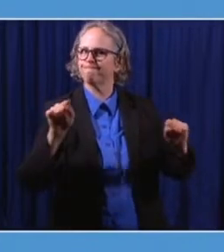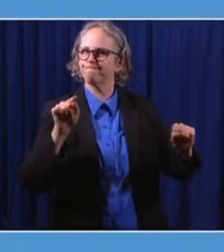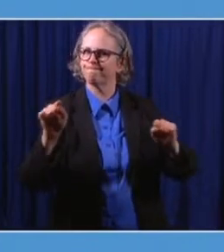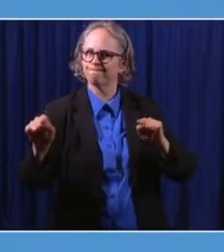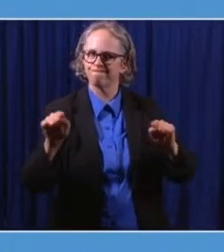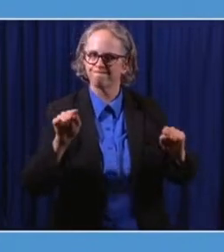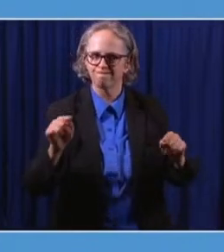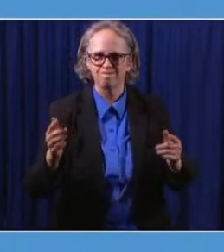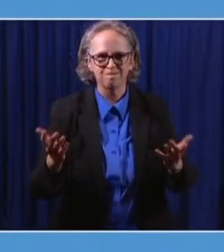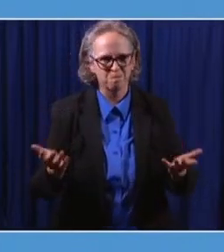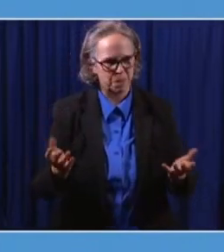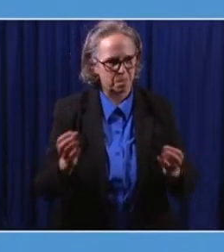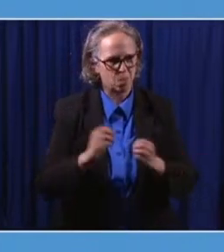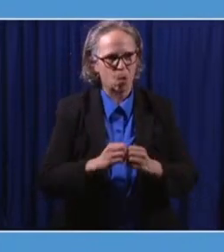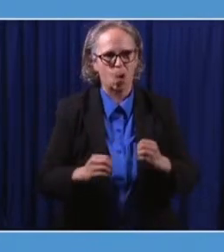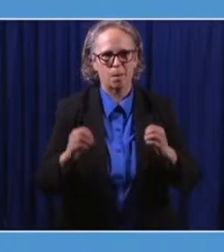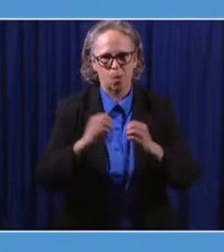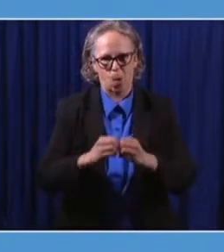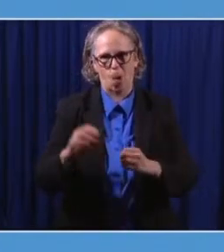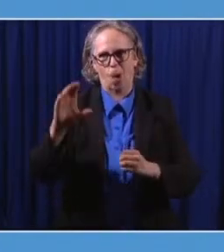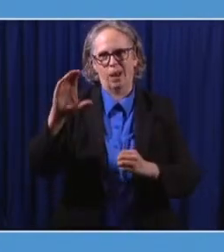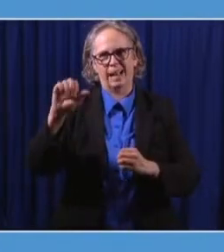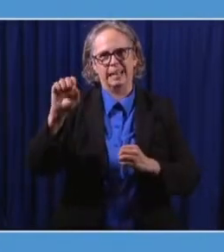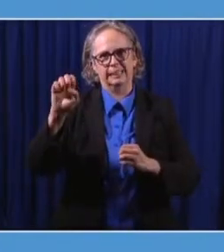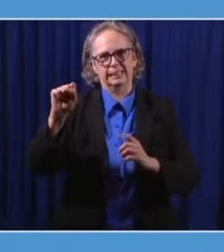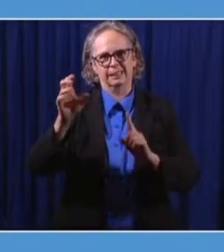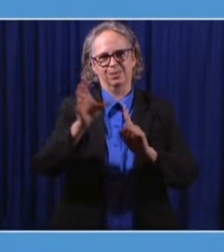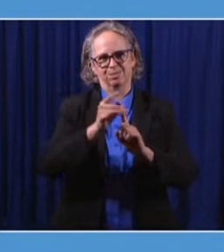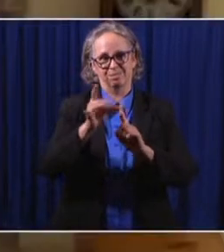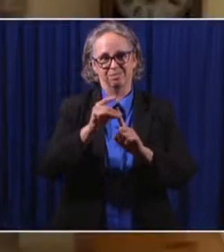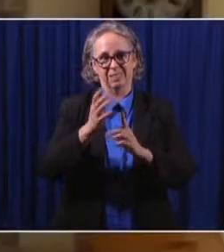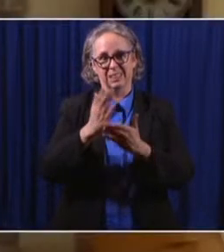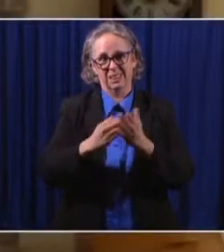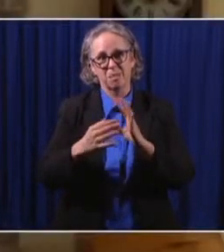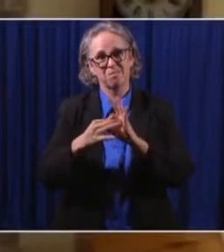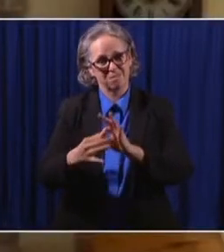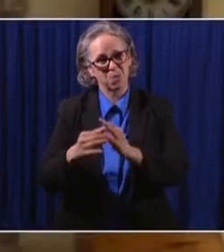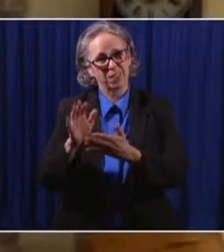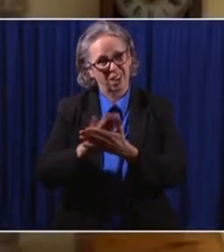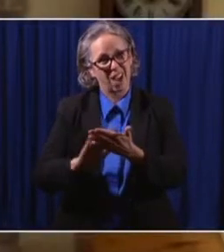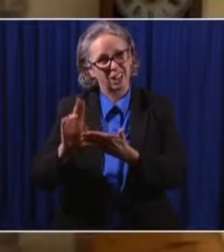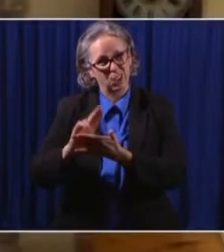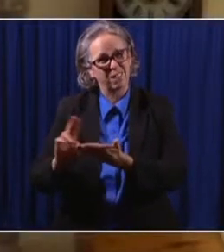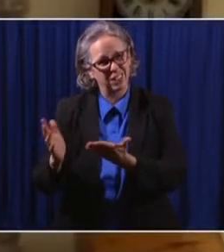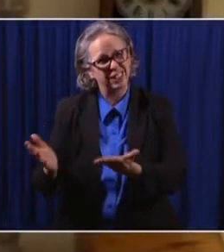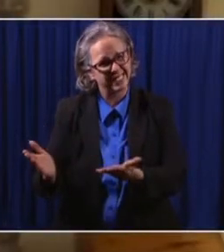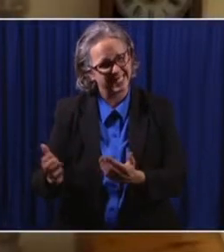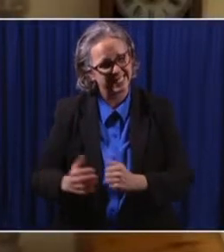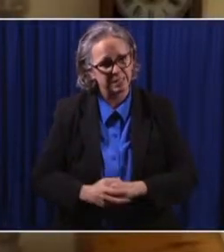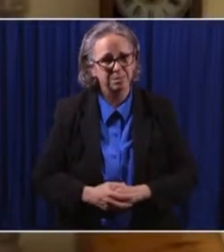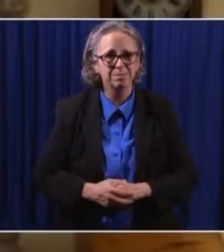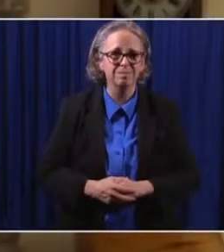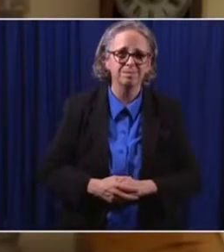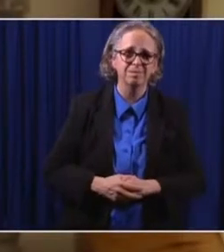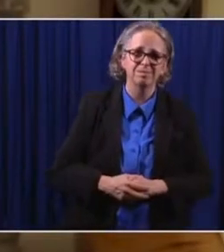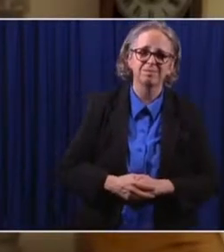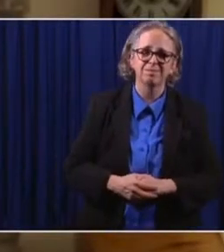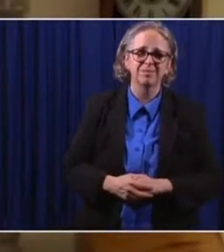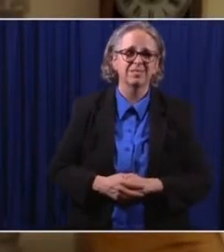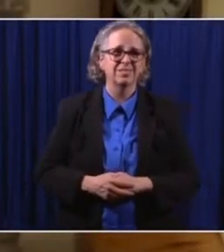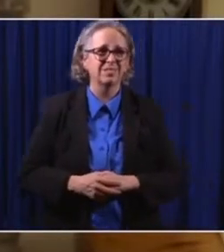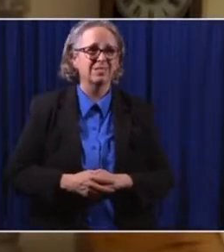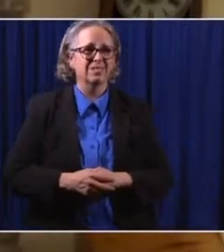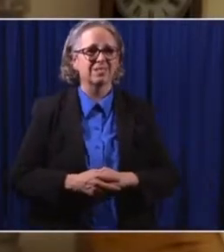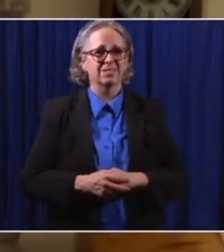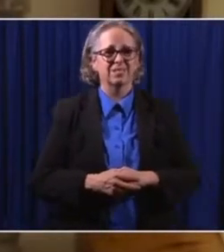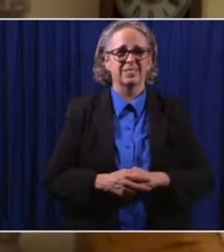cases reported out of some of our colleges. Let me just say this. When it's reported out of colleges, we should thank